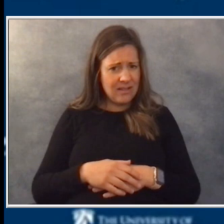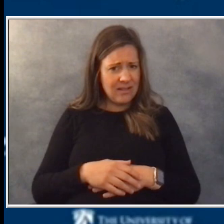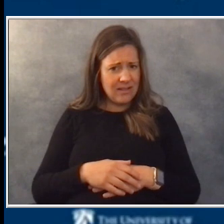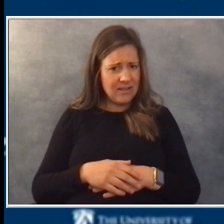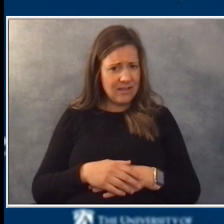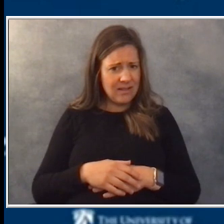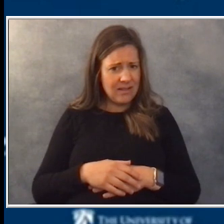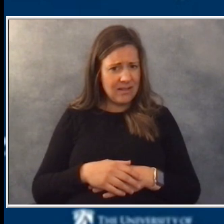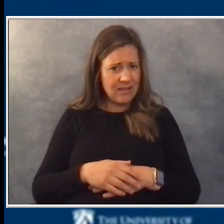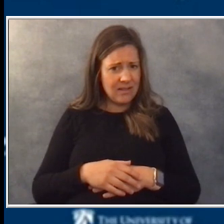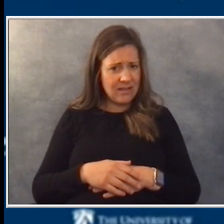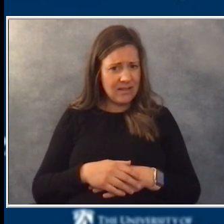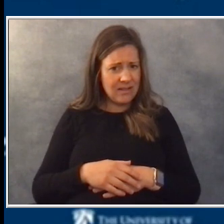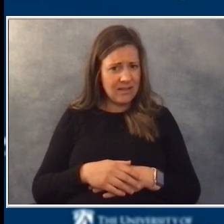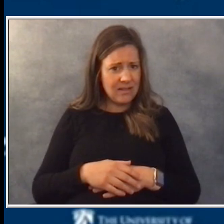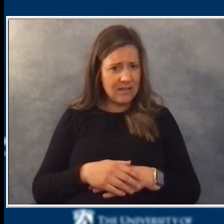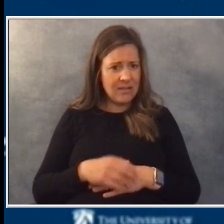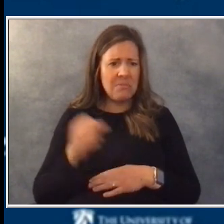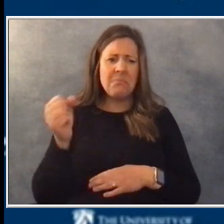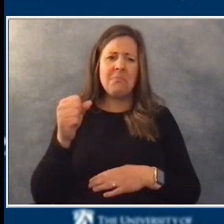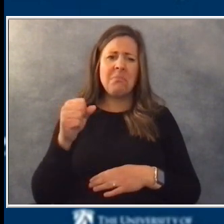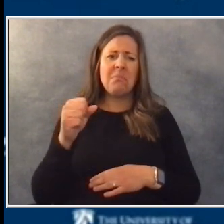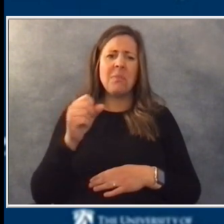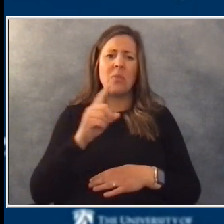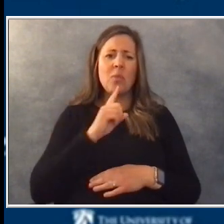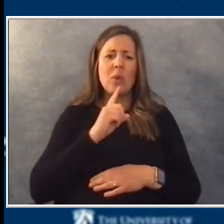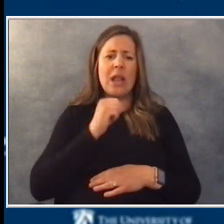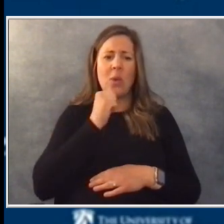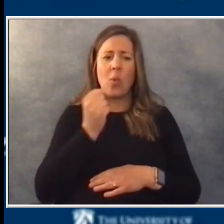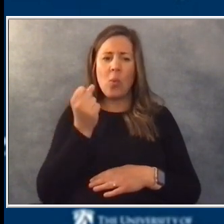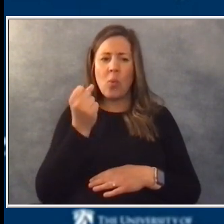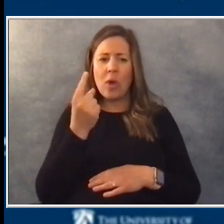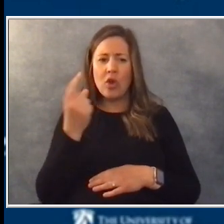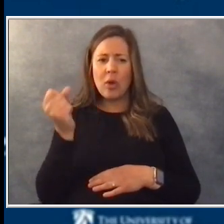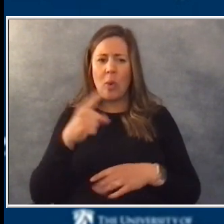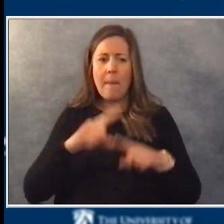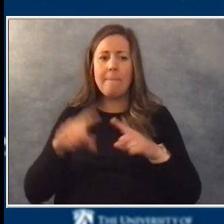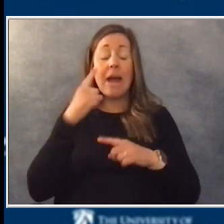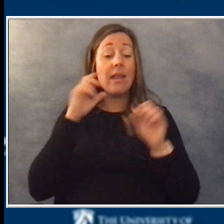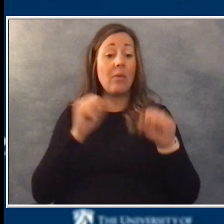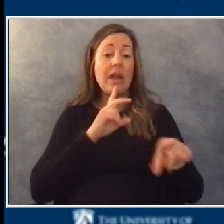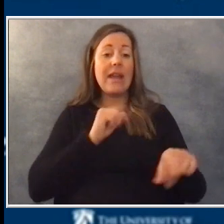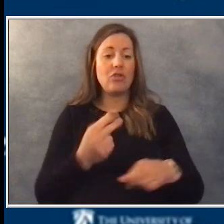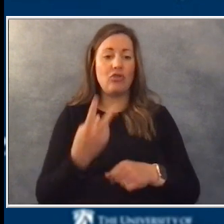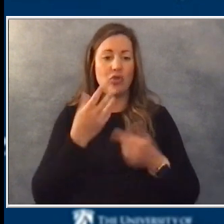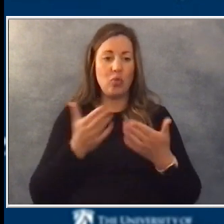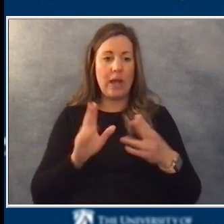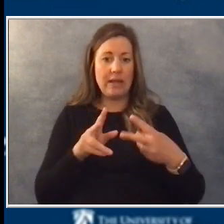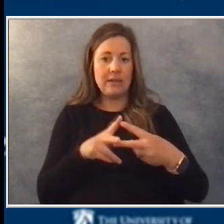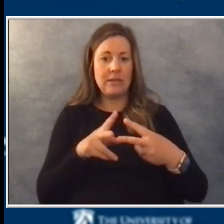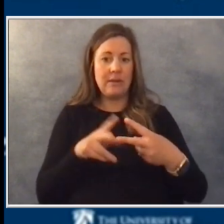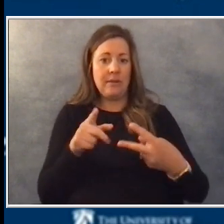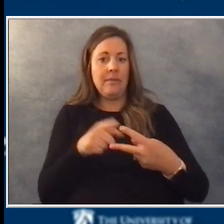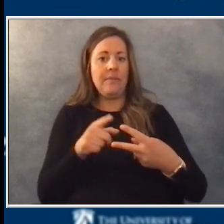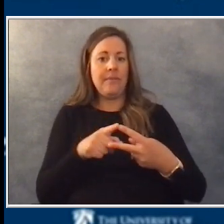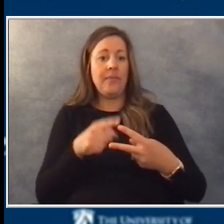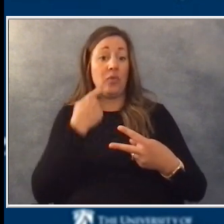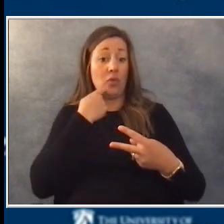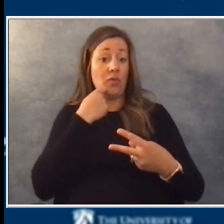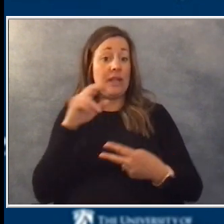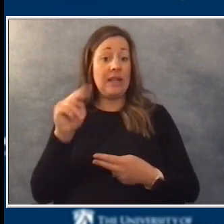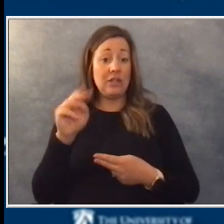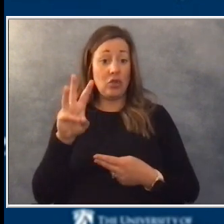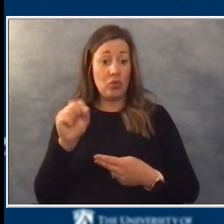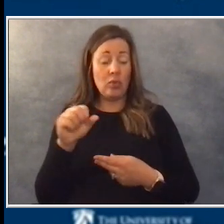Okay, yeah, don't necessarily understand the question, but I think we can answer it in two ways. Number one, there was recent news that